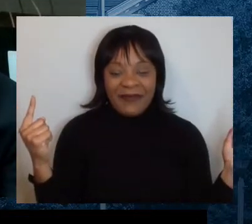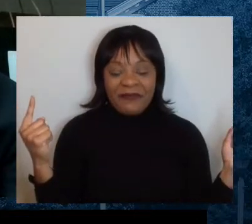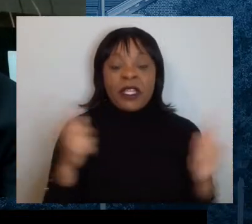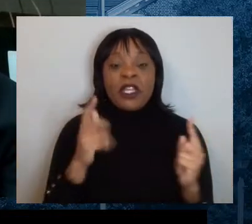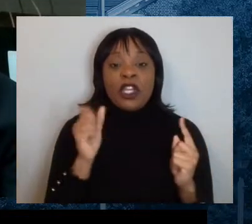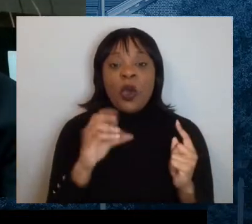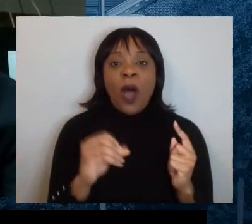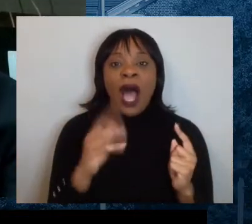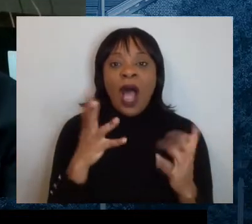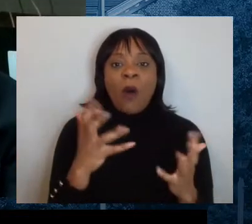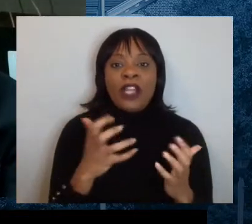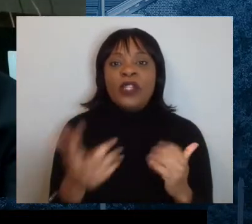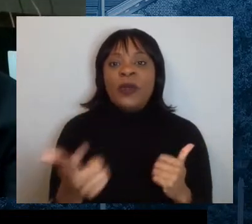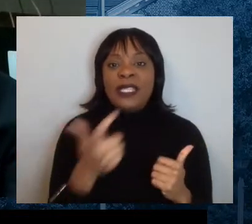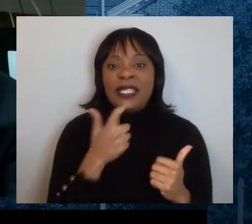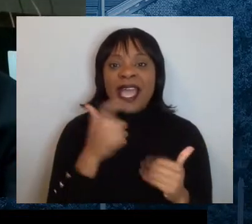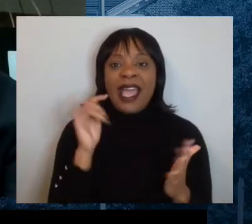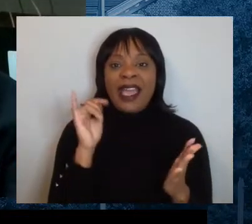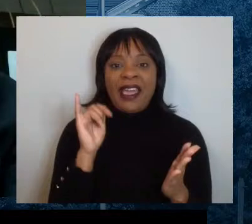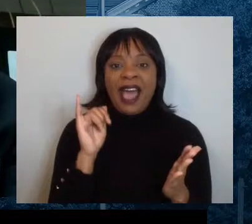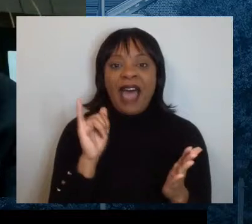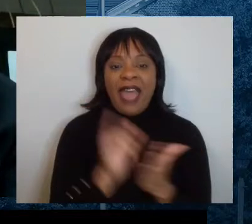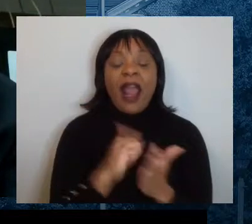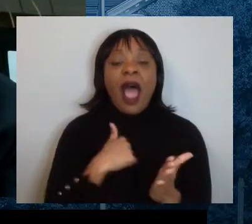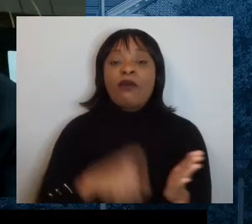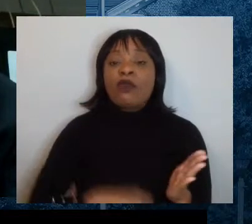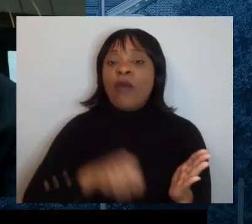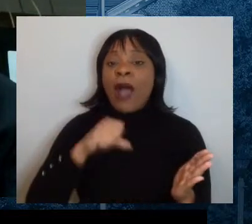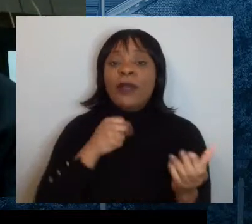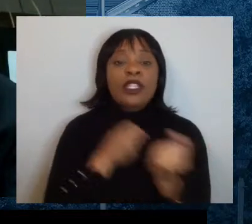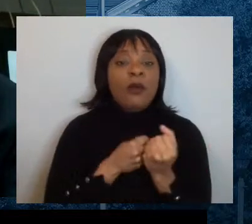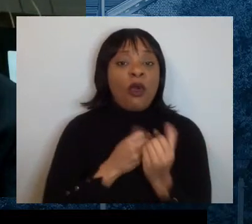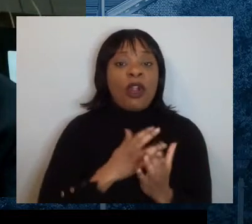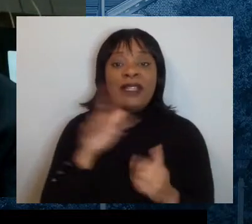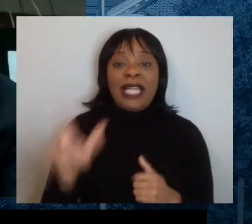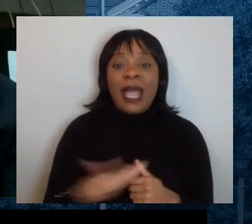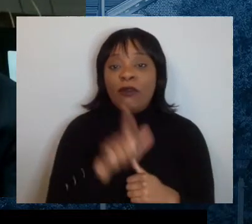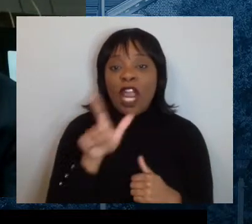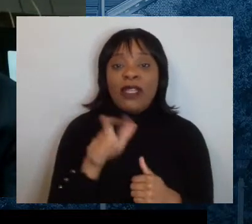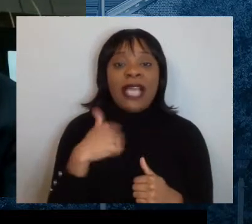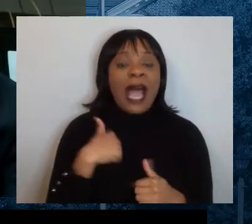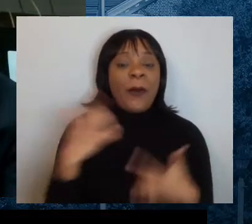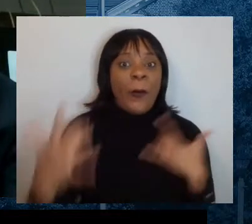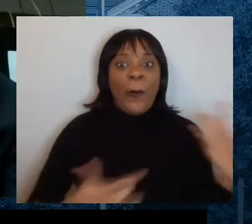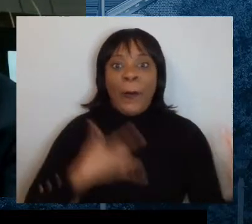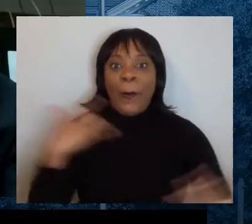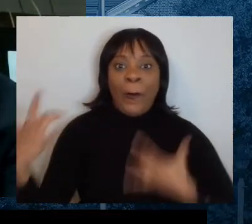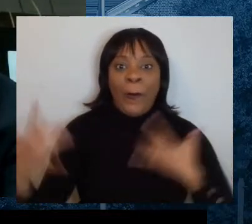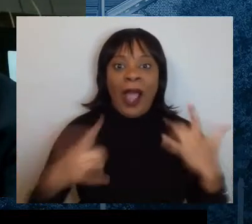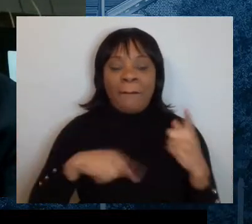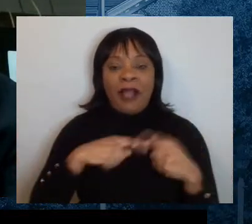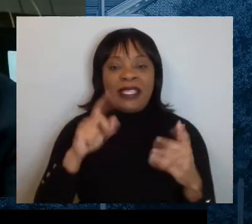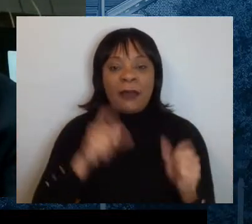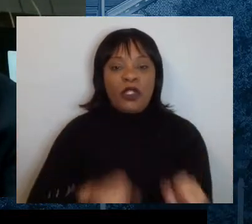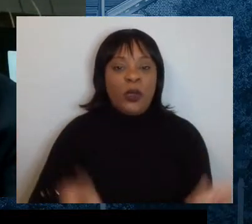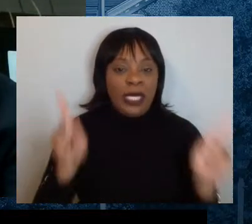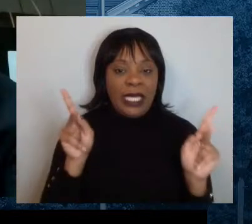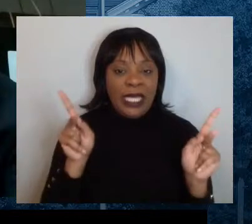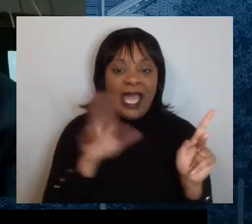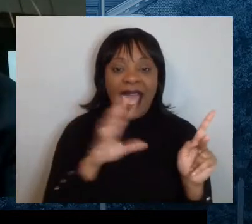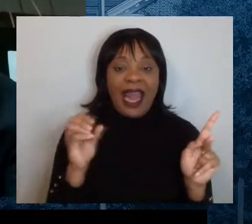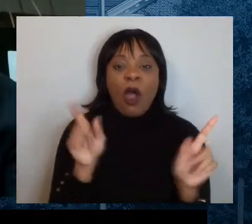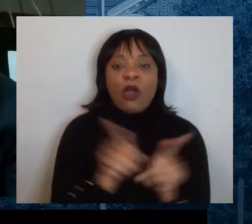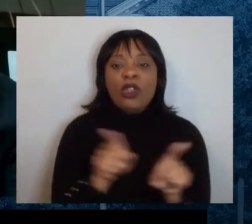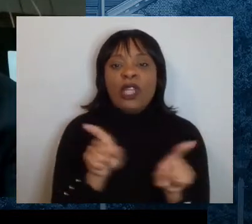wanted to say I am proud to be a supporter of libraries. I am excited about this opportunity. And I also want